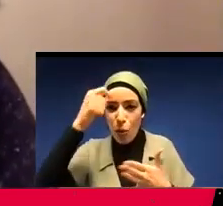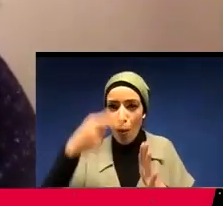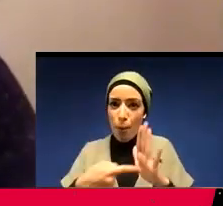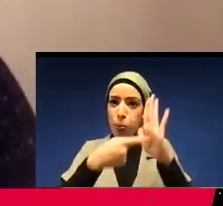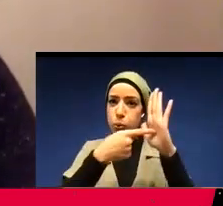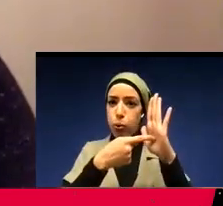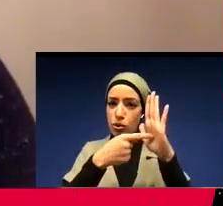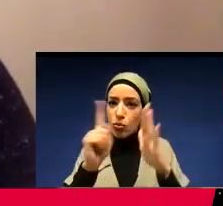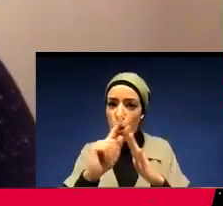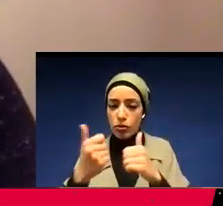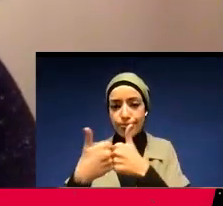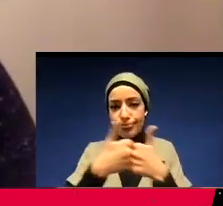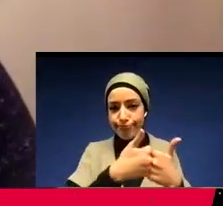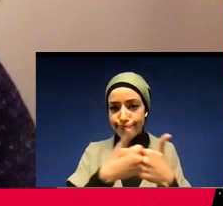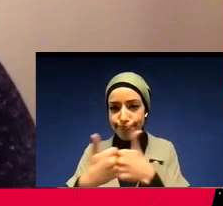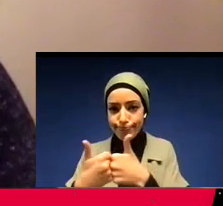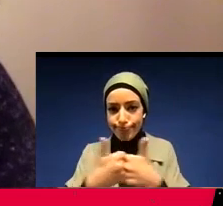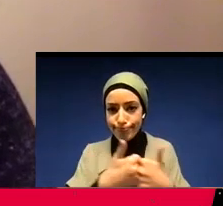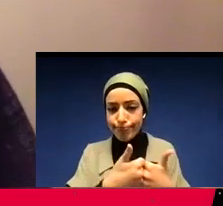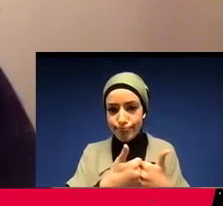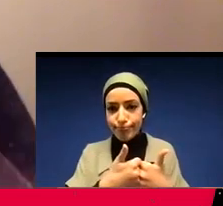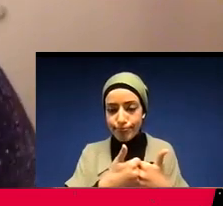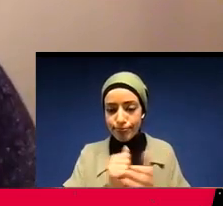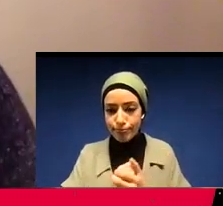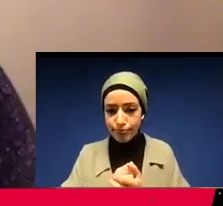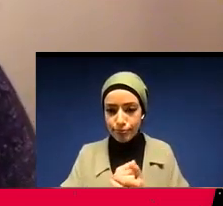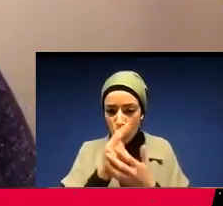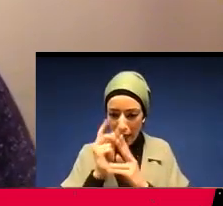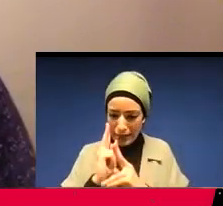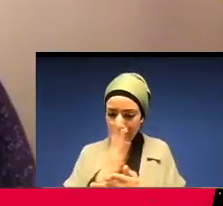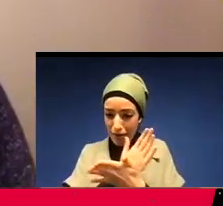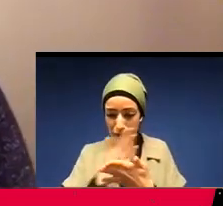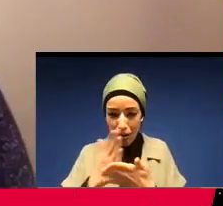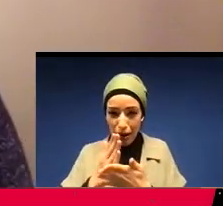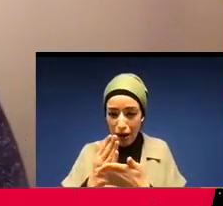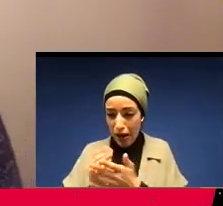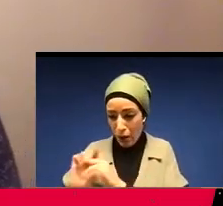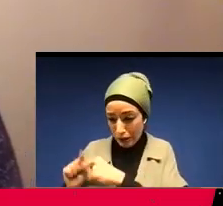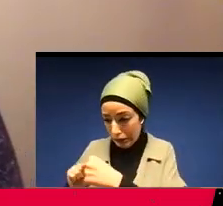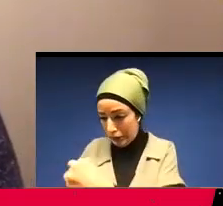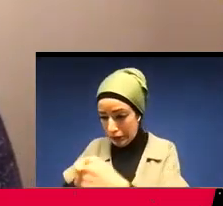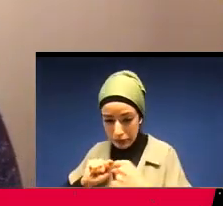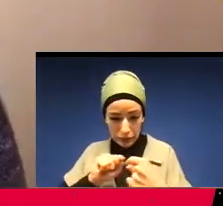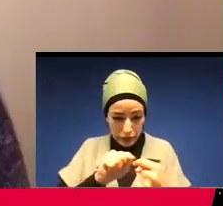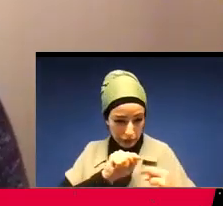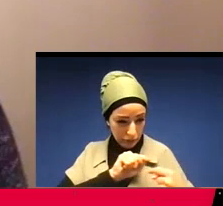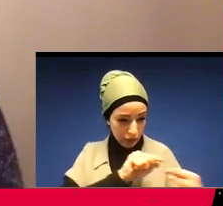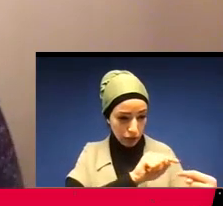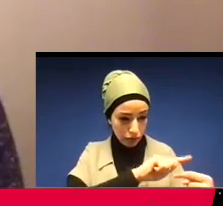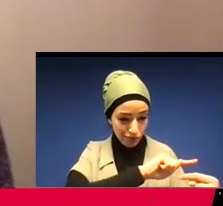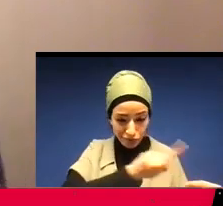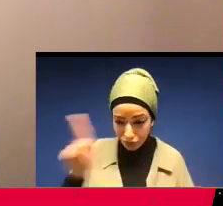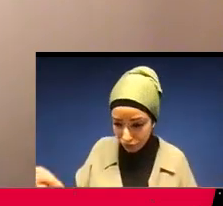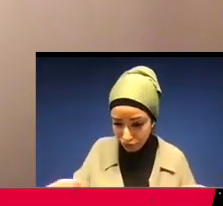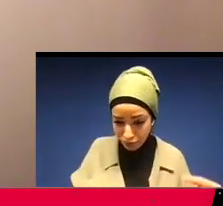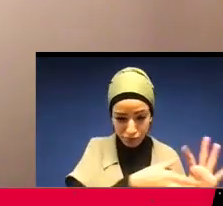part of, you know, those lessons, because clearly all of our fights are linked, and